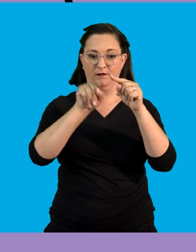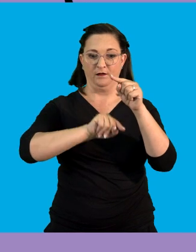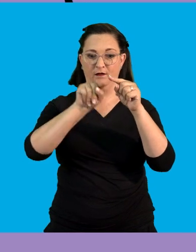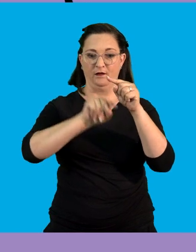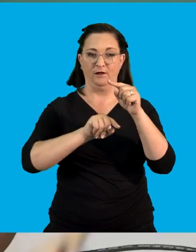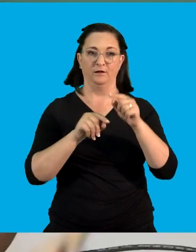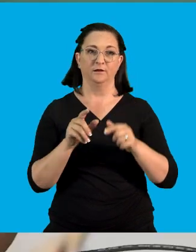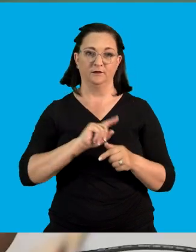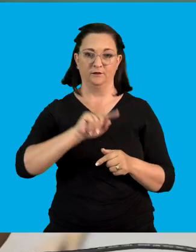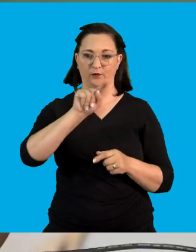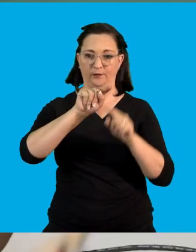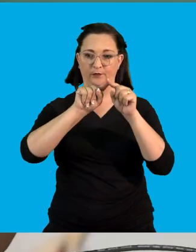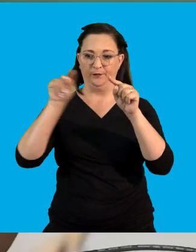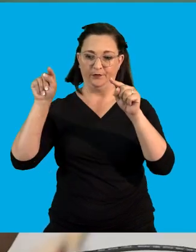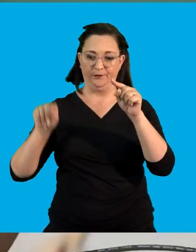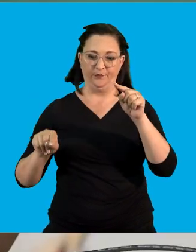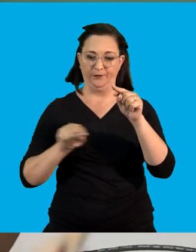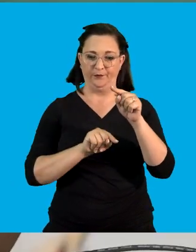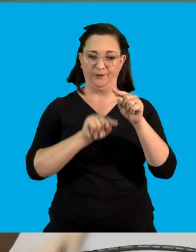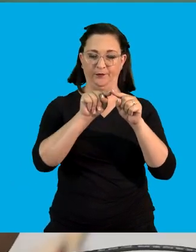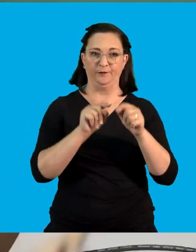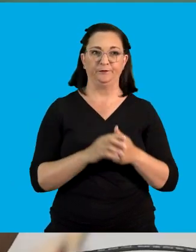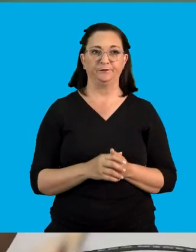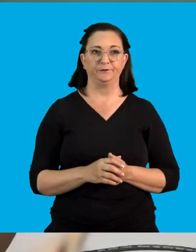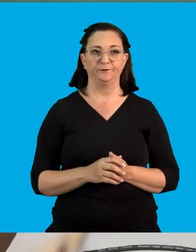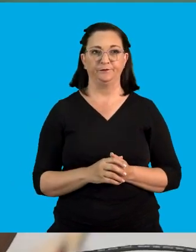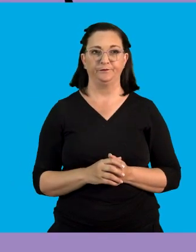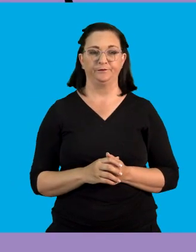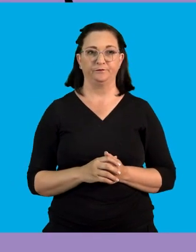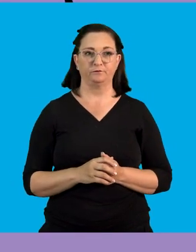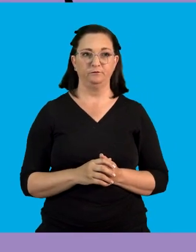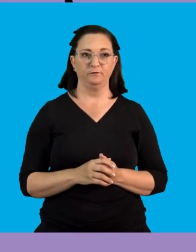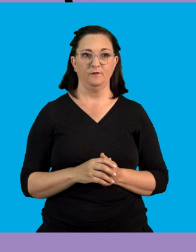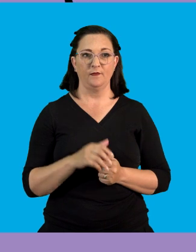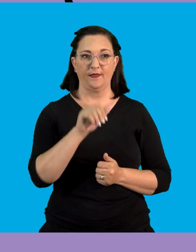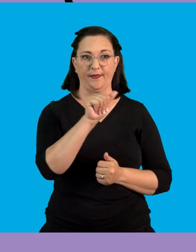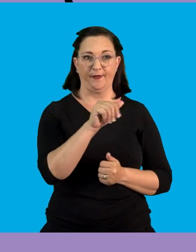we want is AB. So our perimeter would be given by